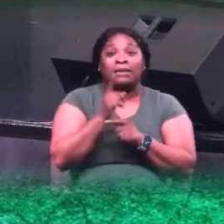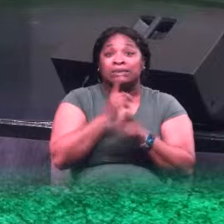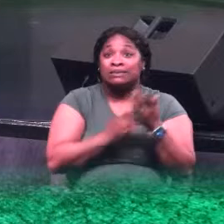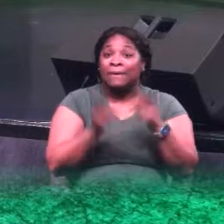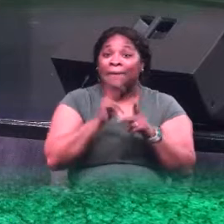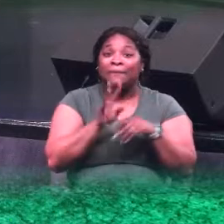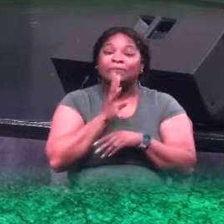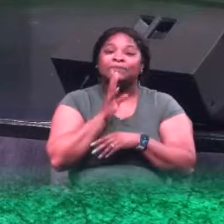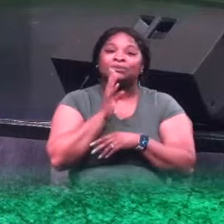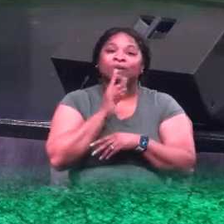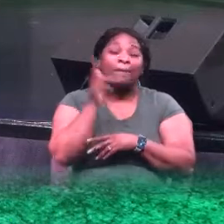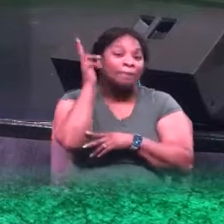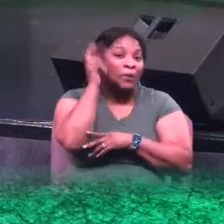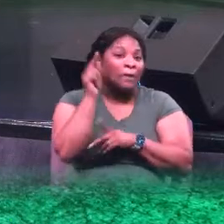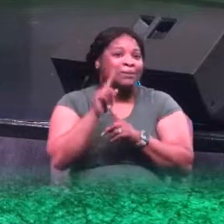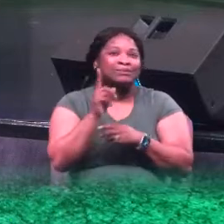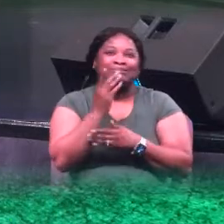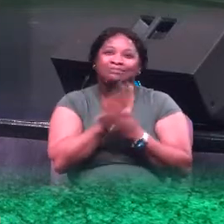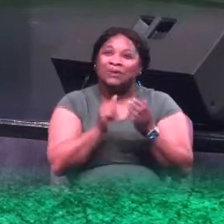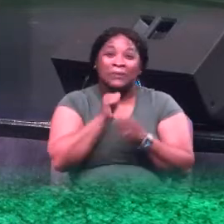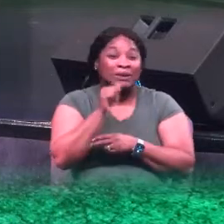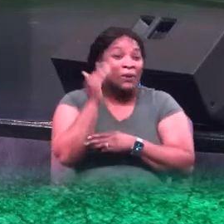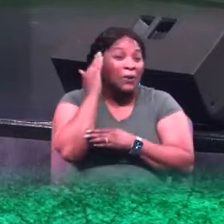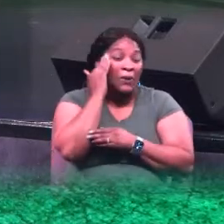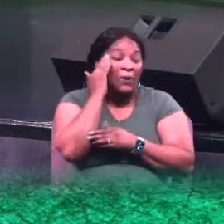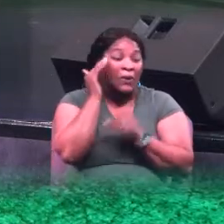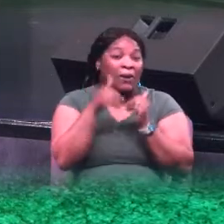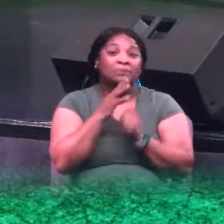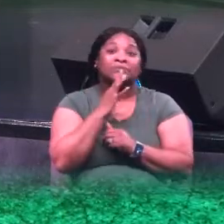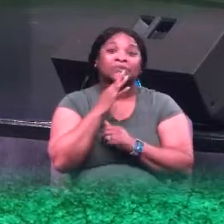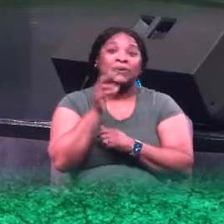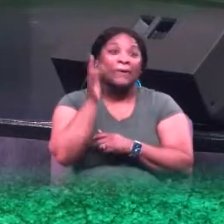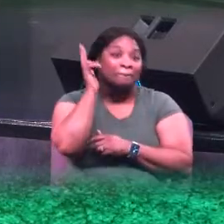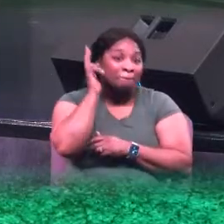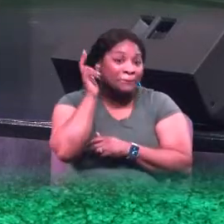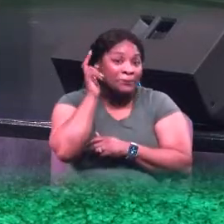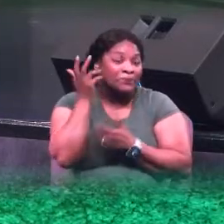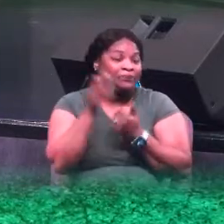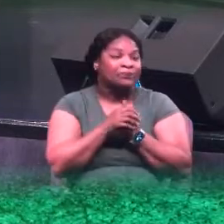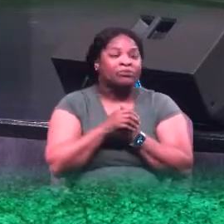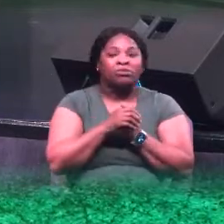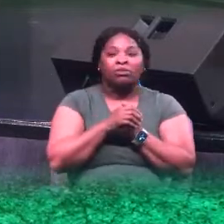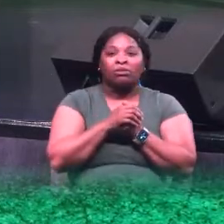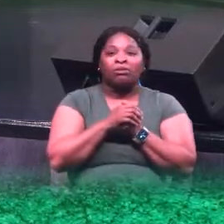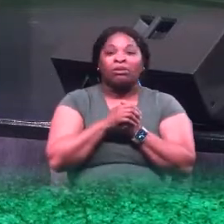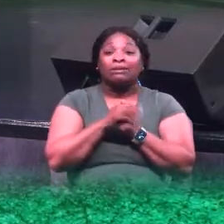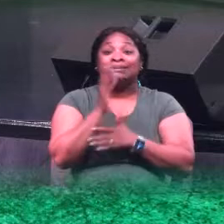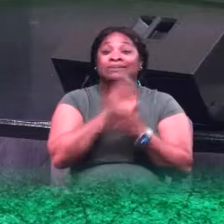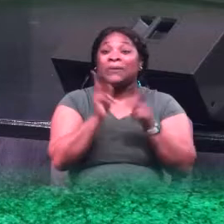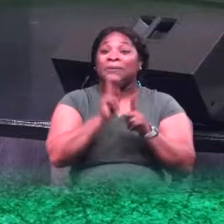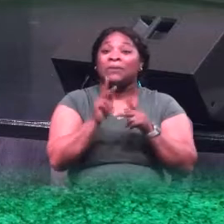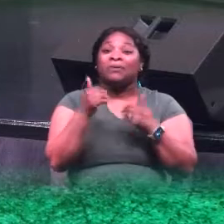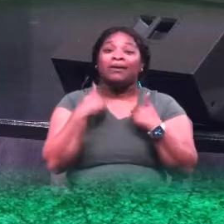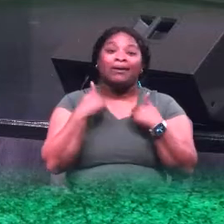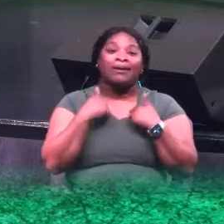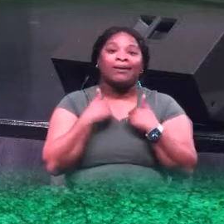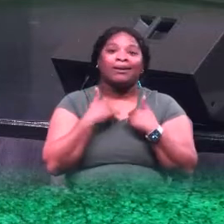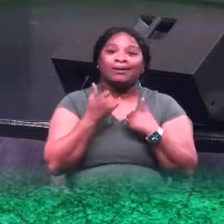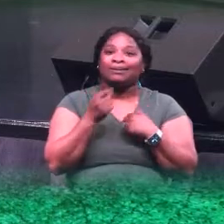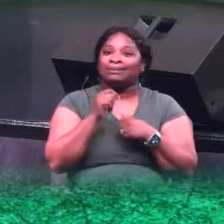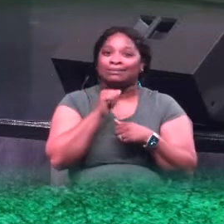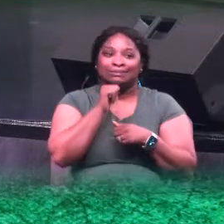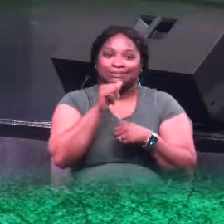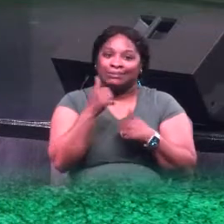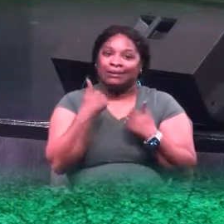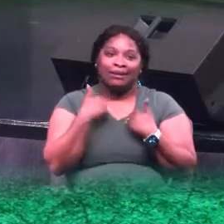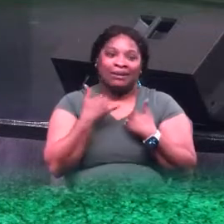how to speak and be heard. But some people didn't know how to speak and be heard. Some people had it and some people didn't